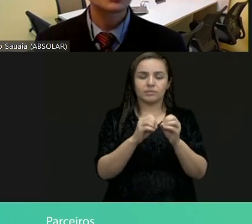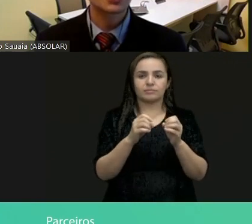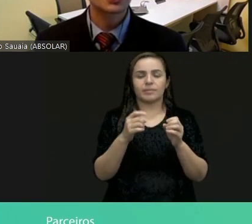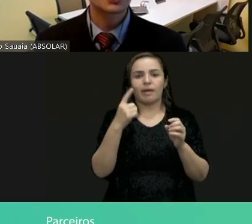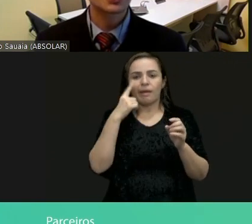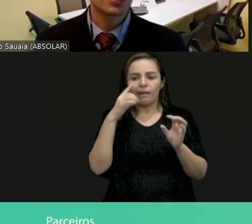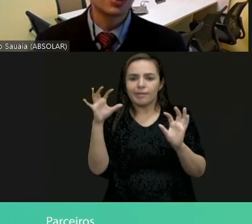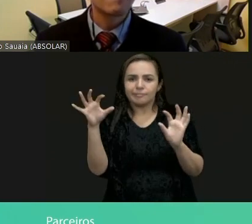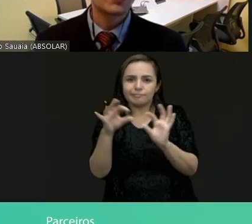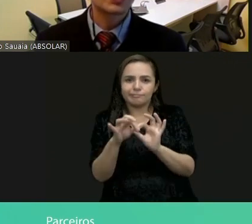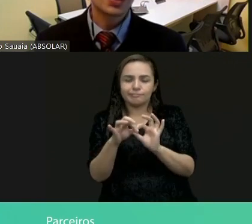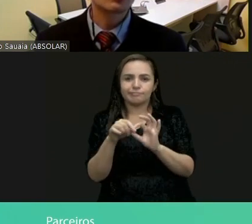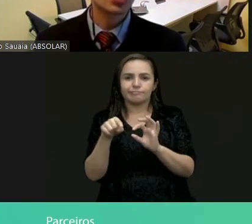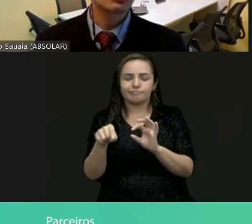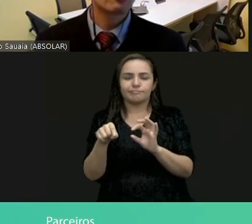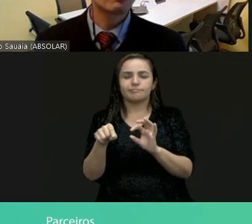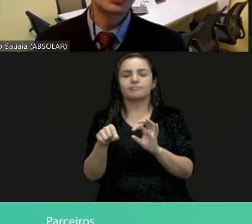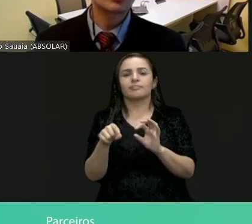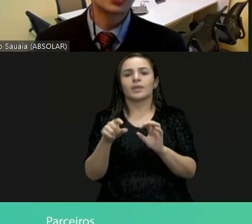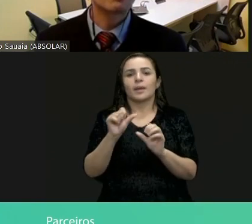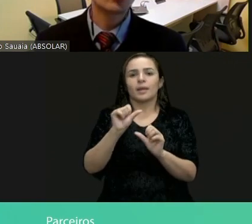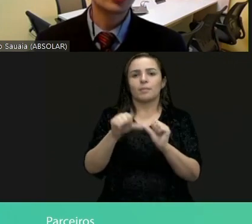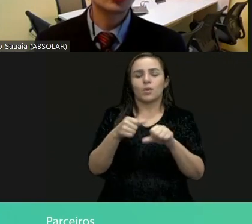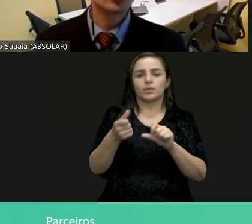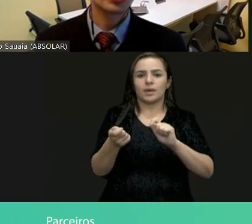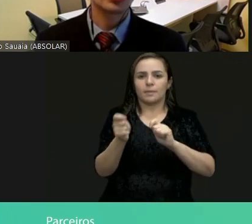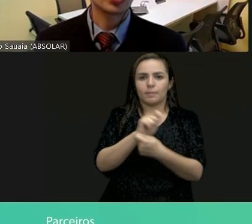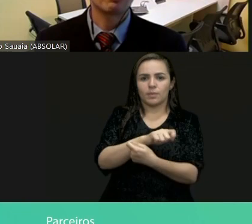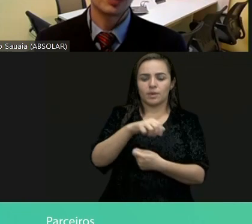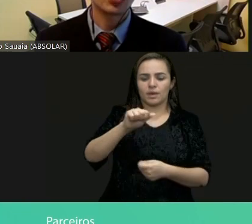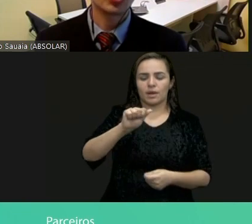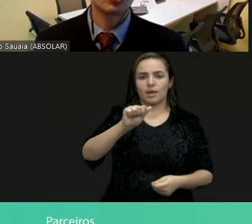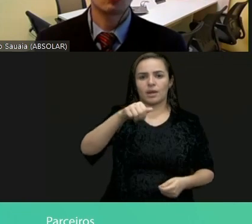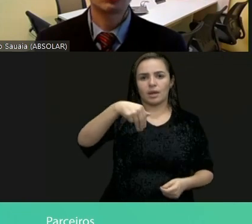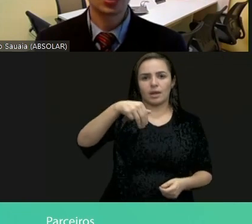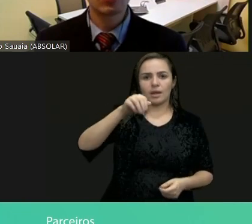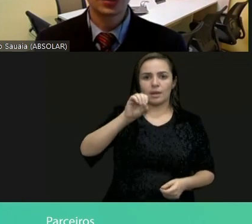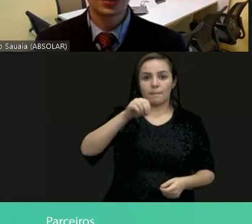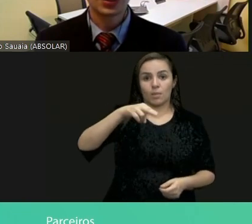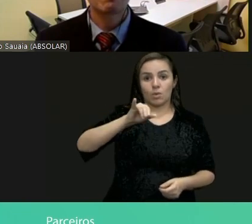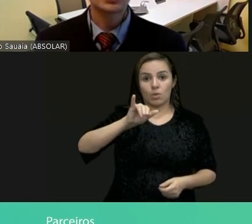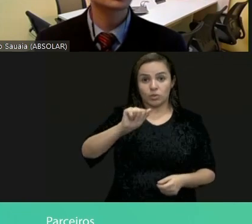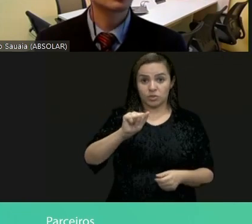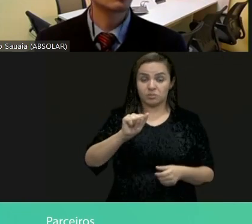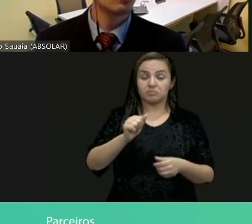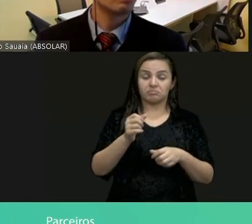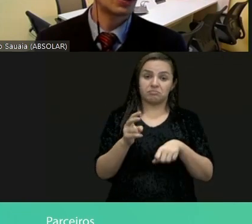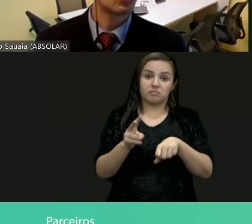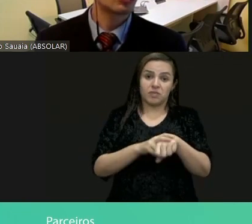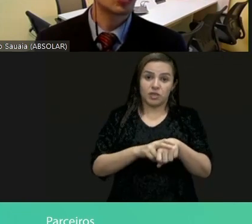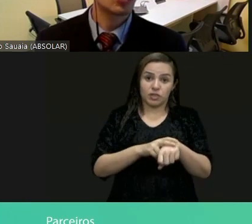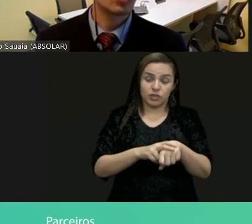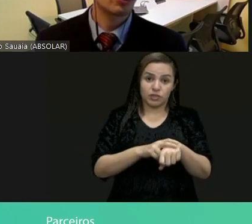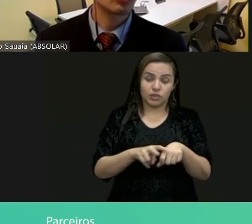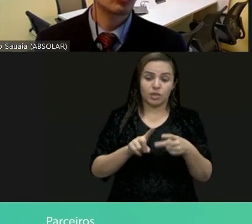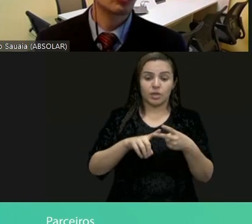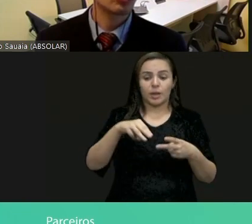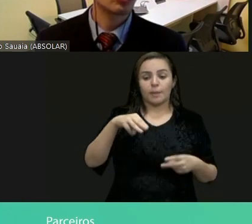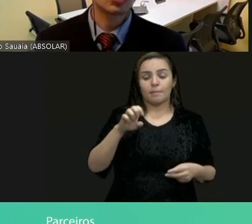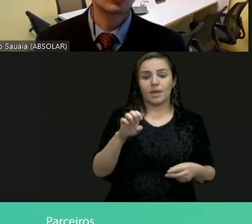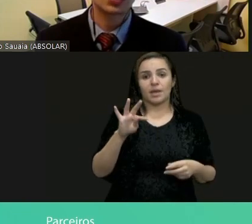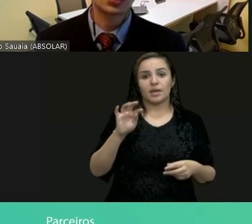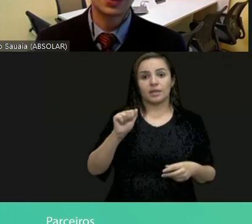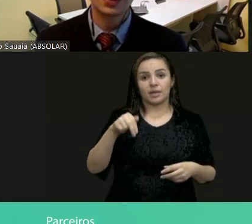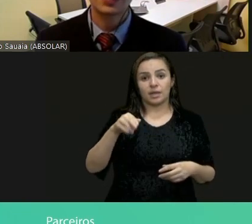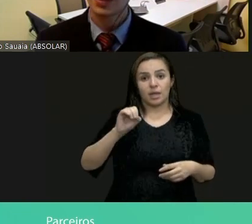and processed molecules being transformed into ammonia, methanol